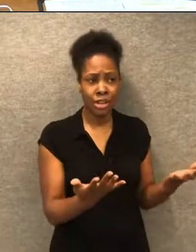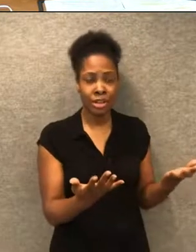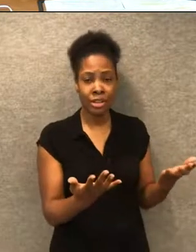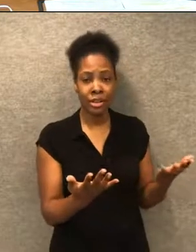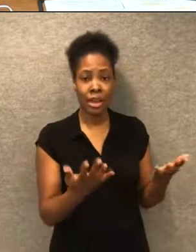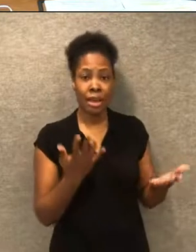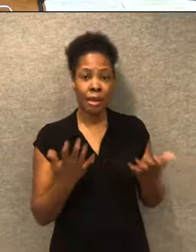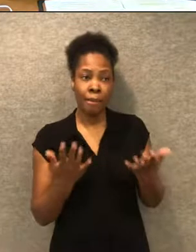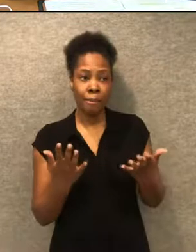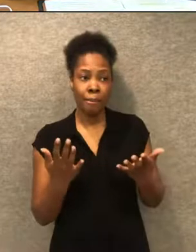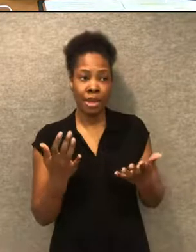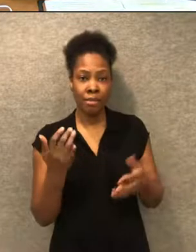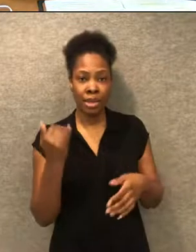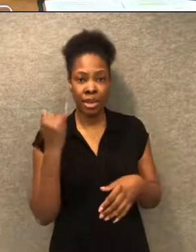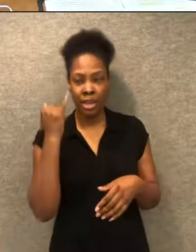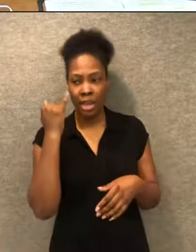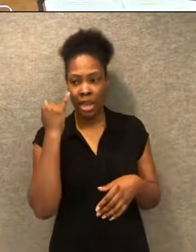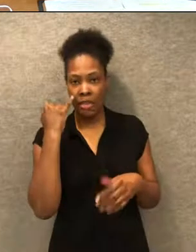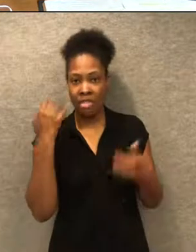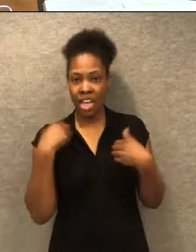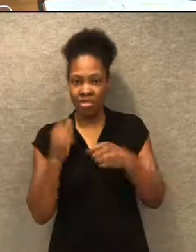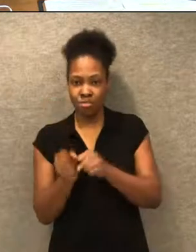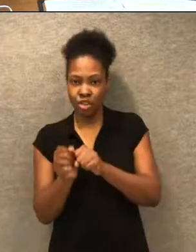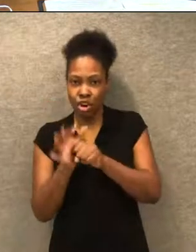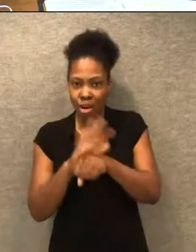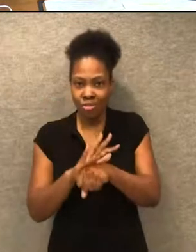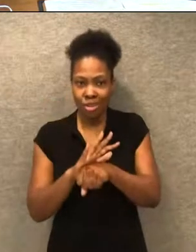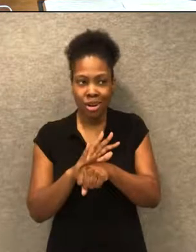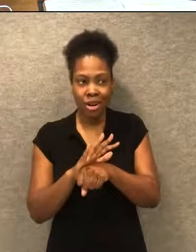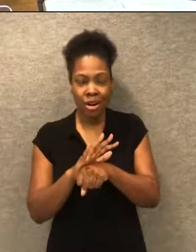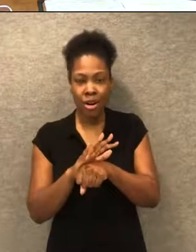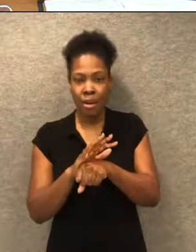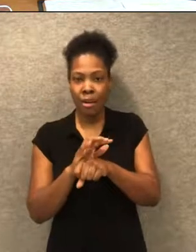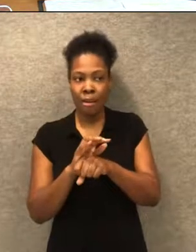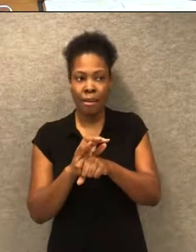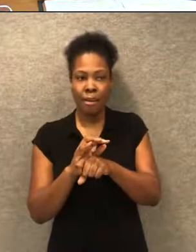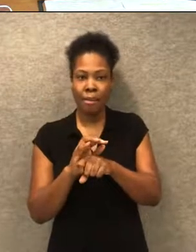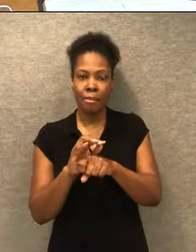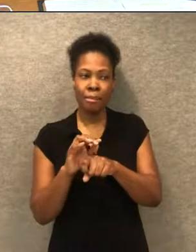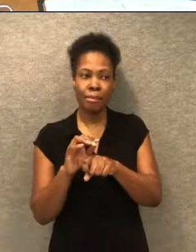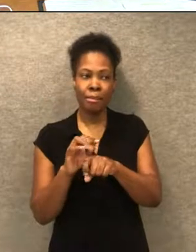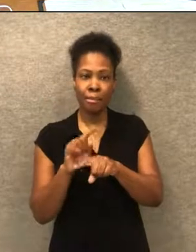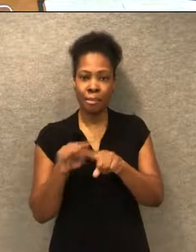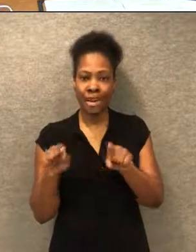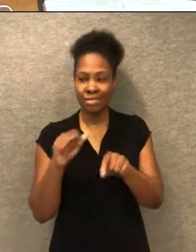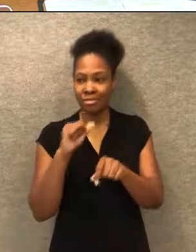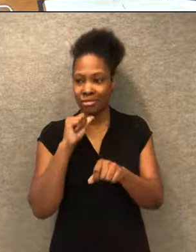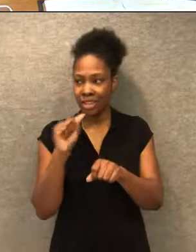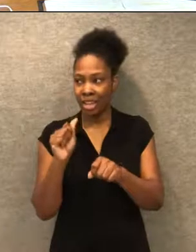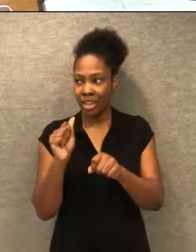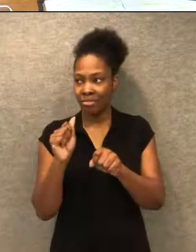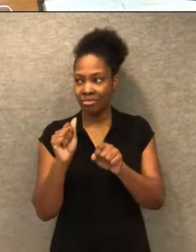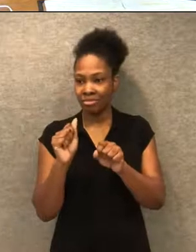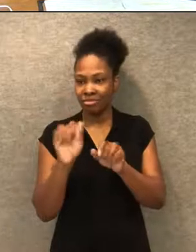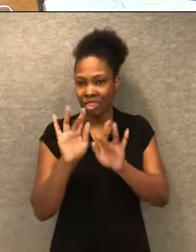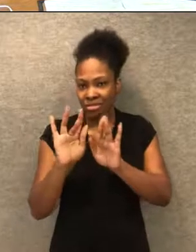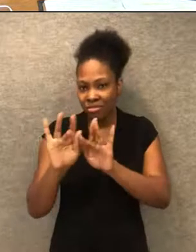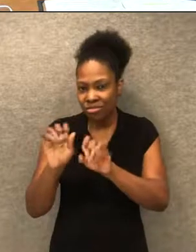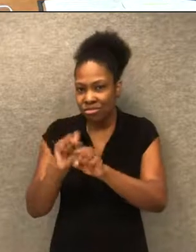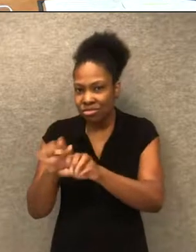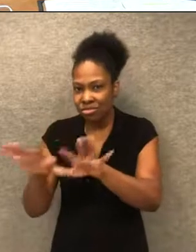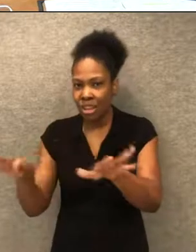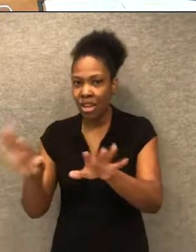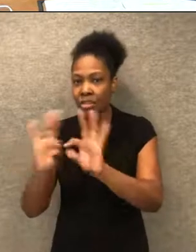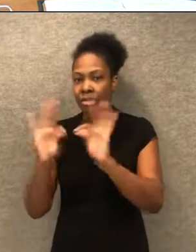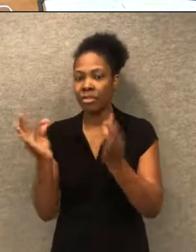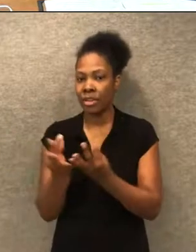a victim of having COVID, but they didn't get them to their family. What is my reaction when I get back home? I'm